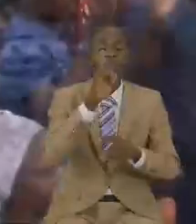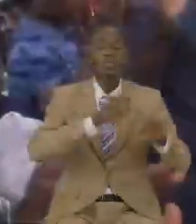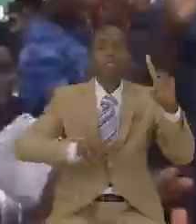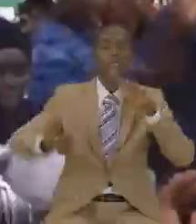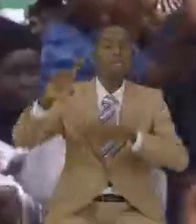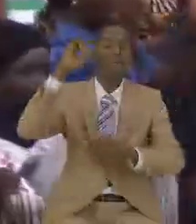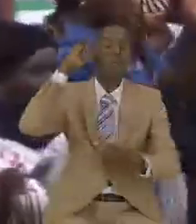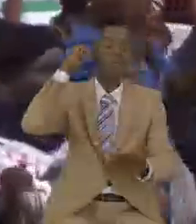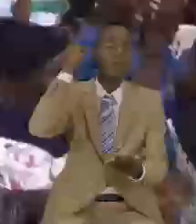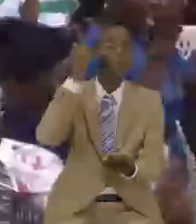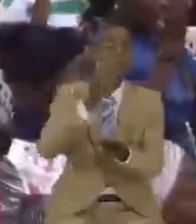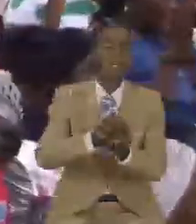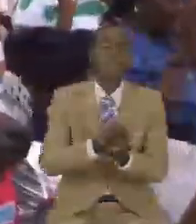shout,